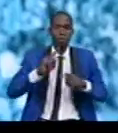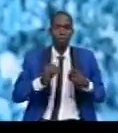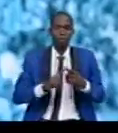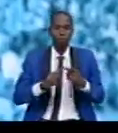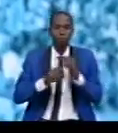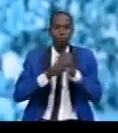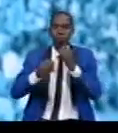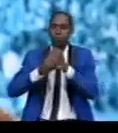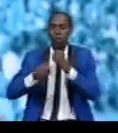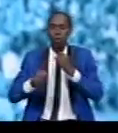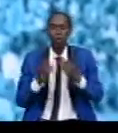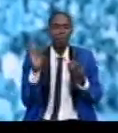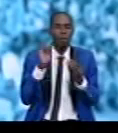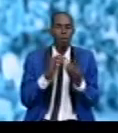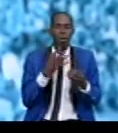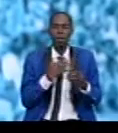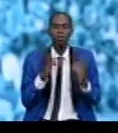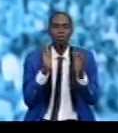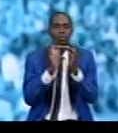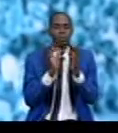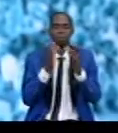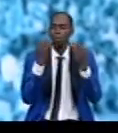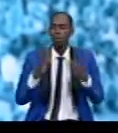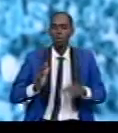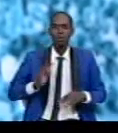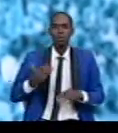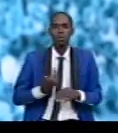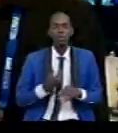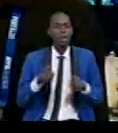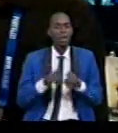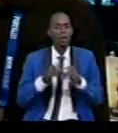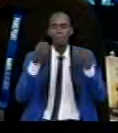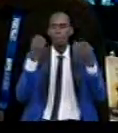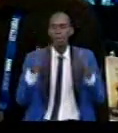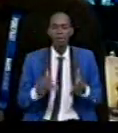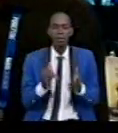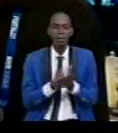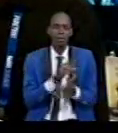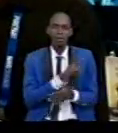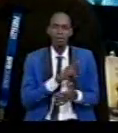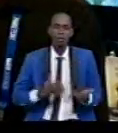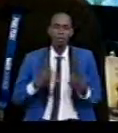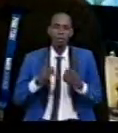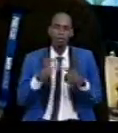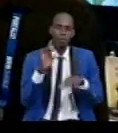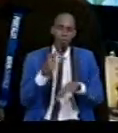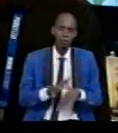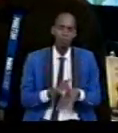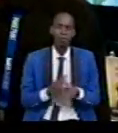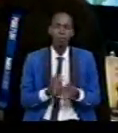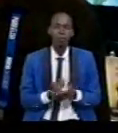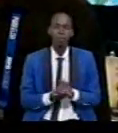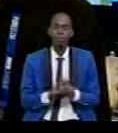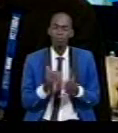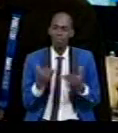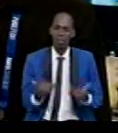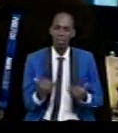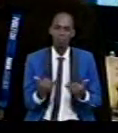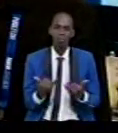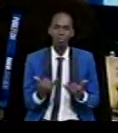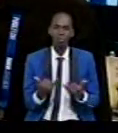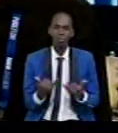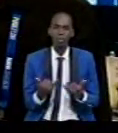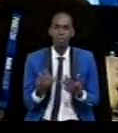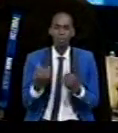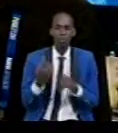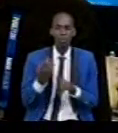souls saved, reach out to as many as the Lord wants us to reach out to in terms of expansion of the gospel work. Now, coming